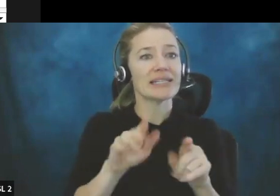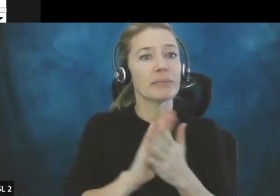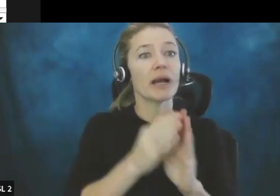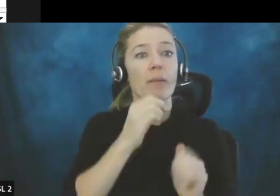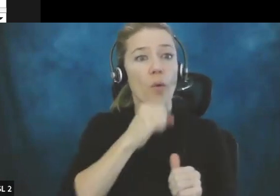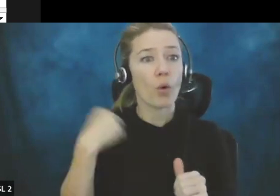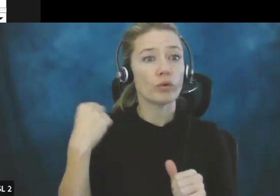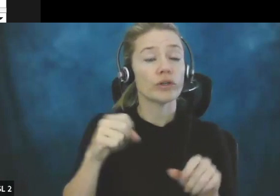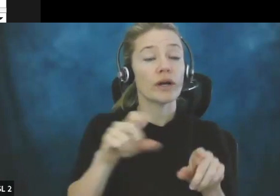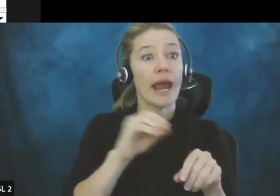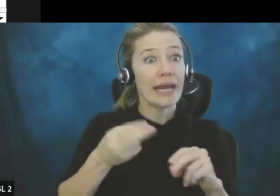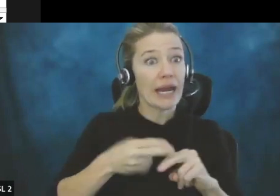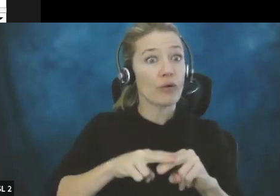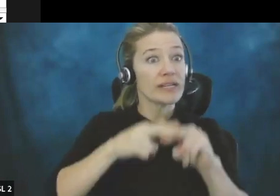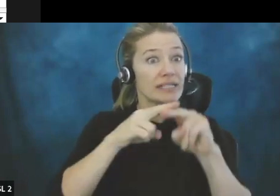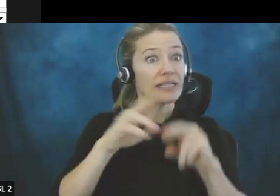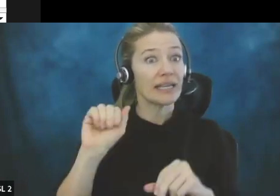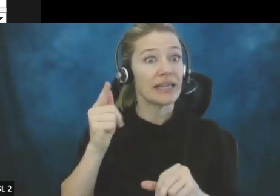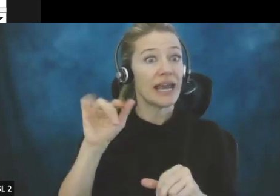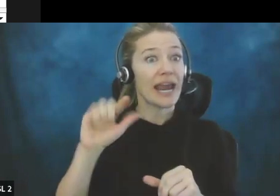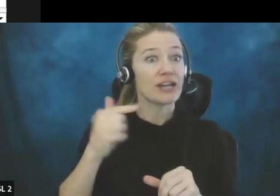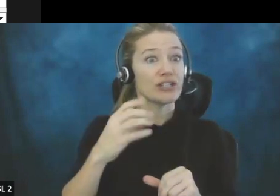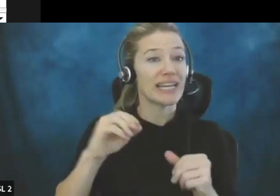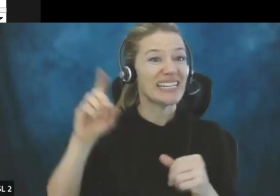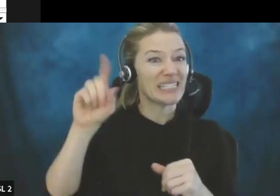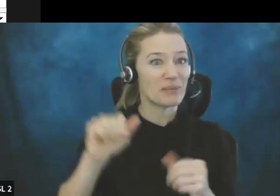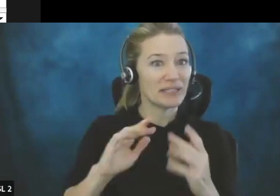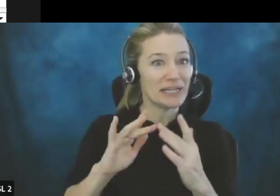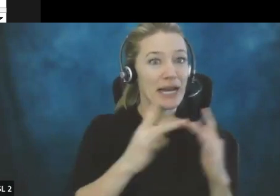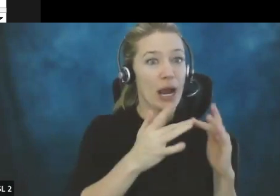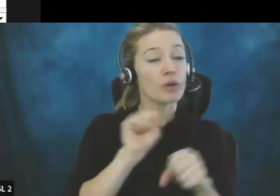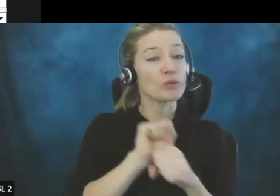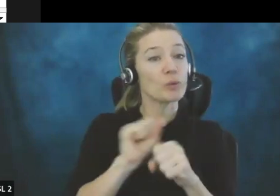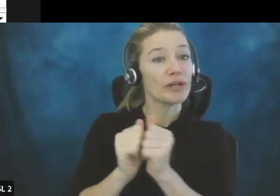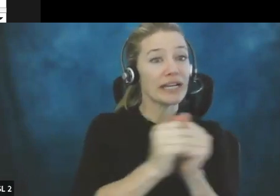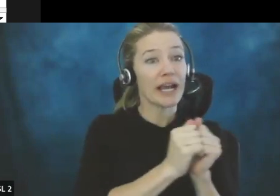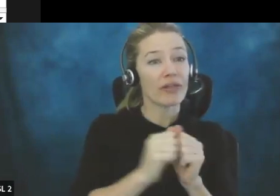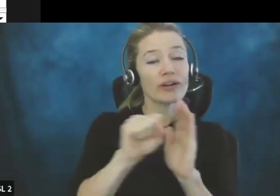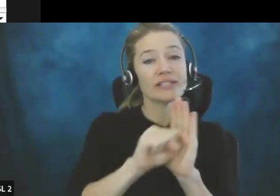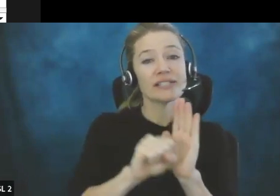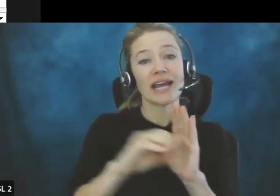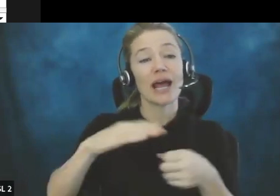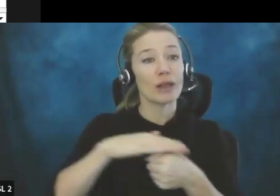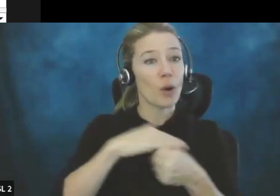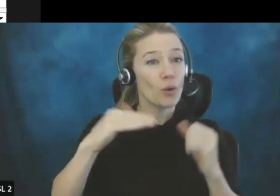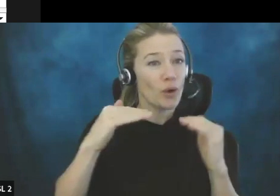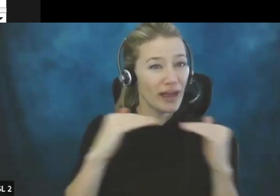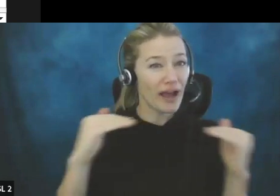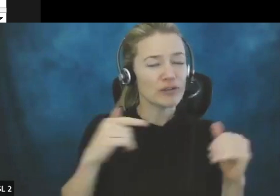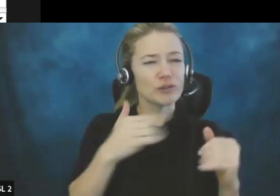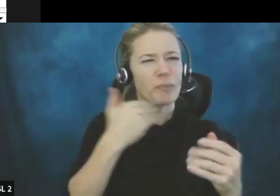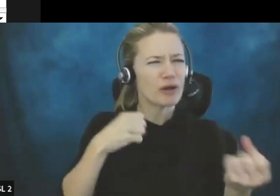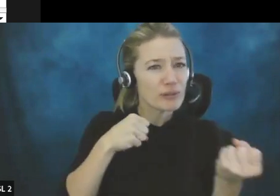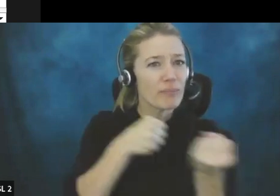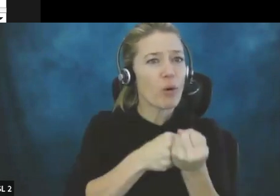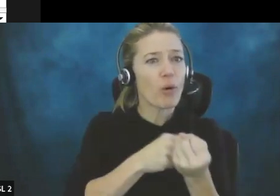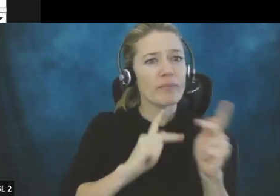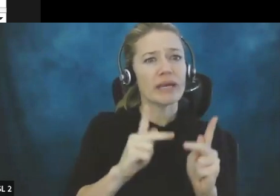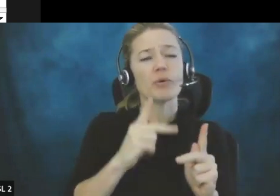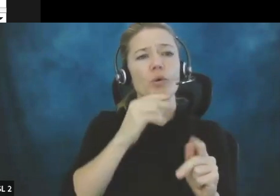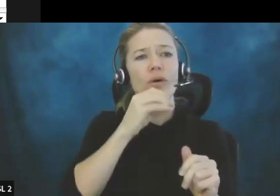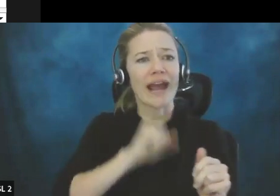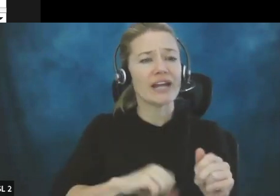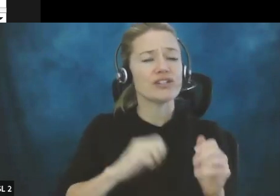they age, and increasingly, the aging and disability networks are working together at state and local levels to